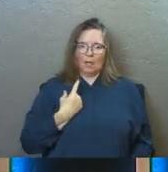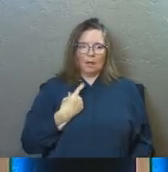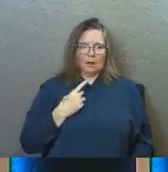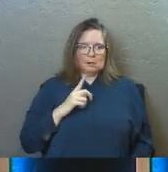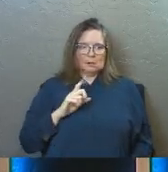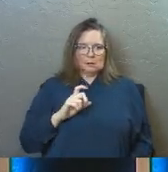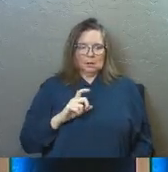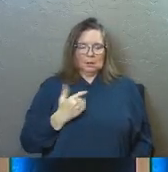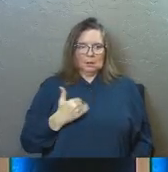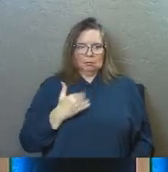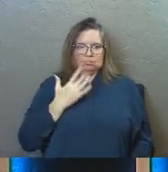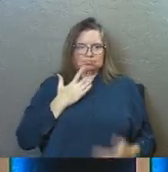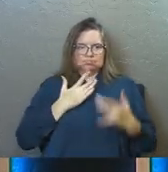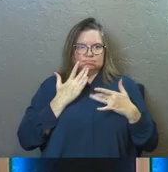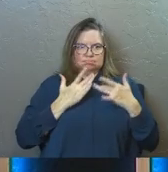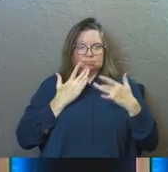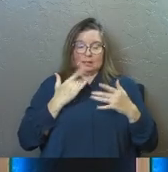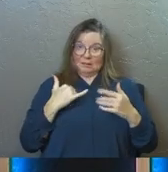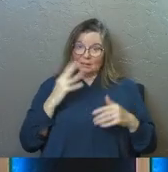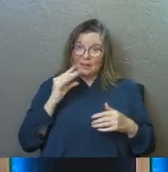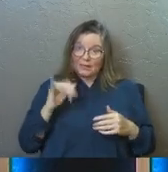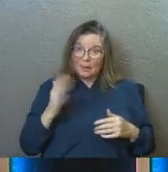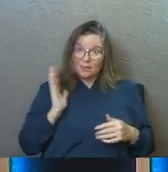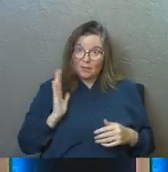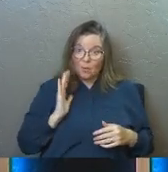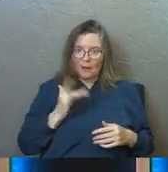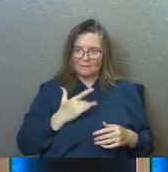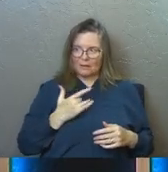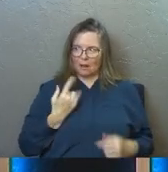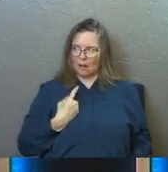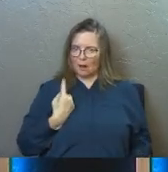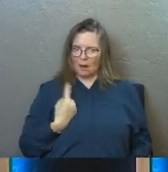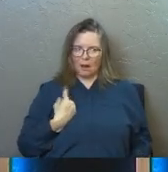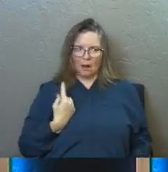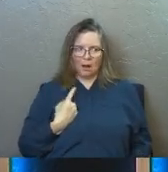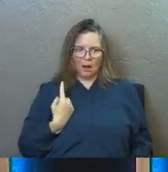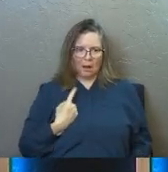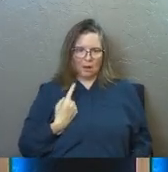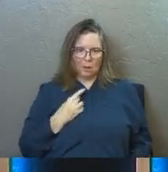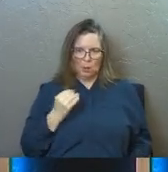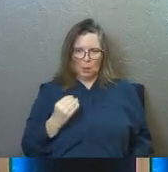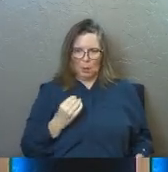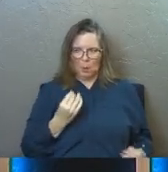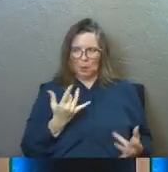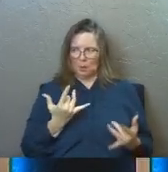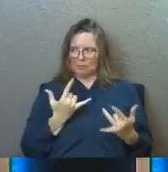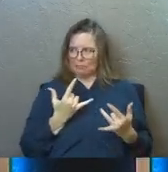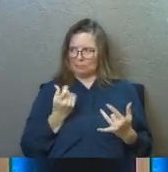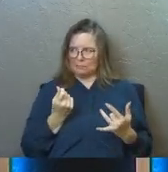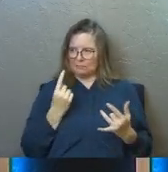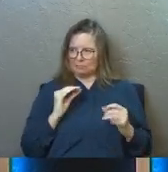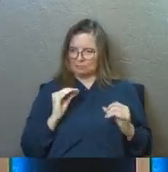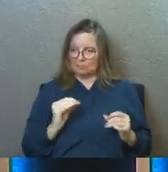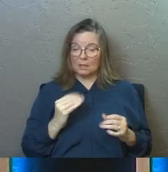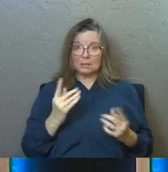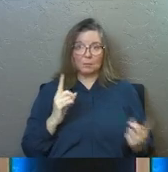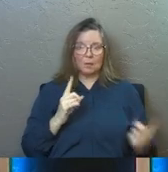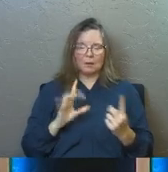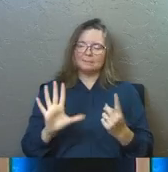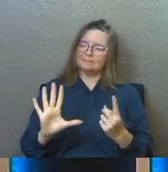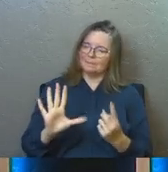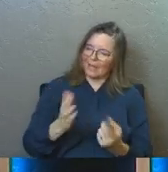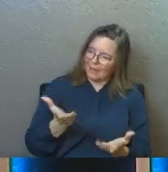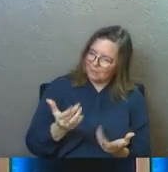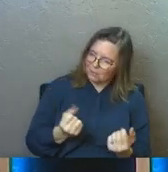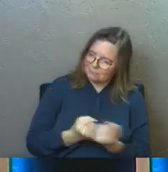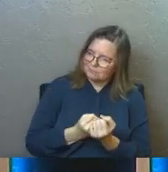walking out a really hard time, you ever been in a hard time before church and it feels like you're walking it out alone, that nobody cares, nobody understands, and when somebody comes in and goes,